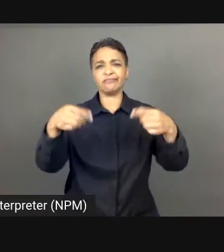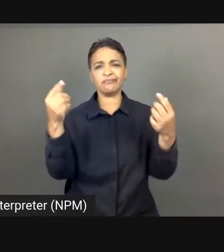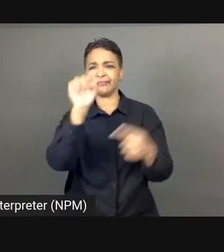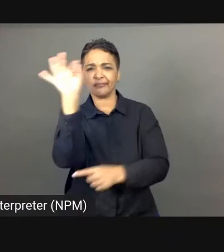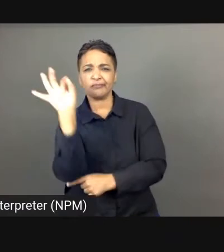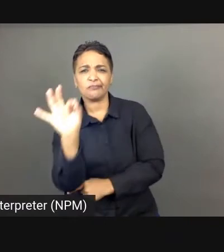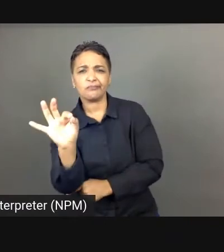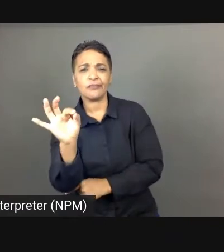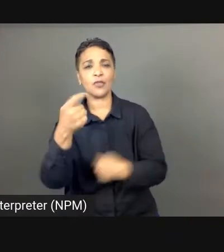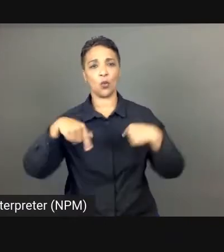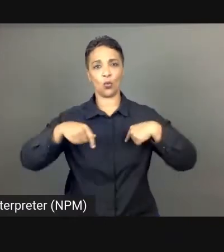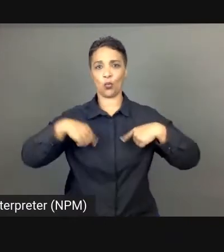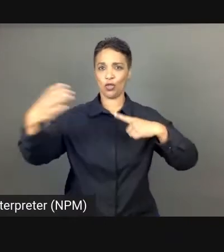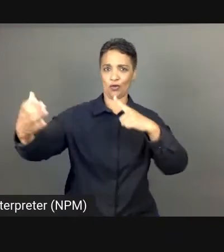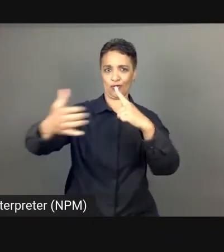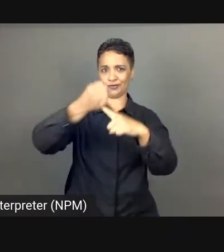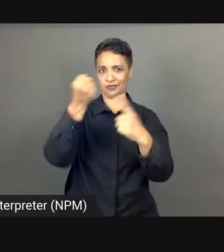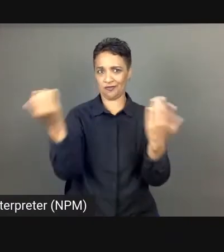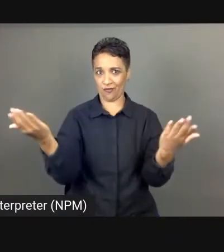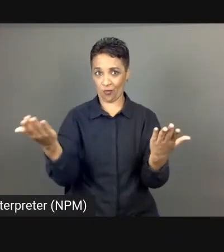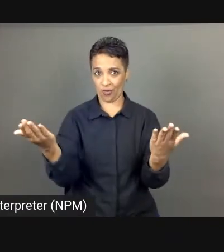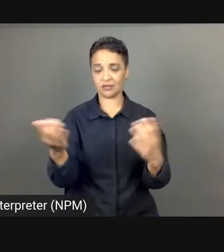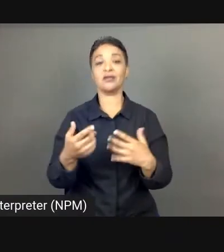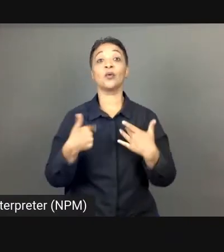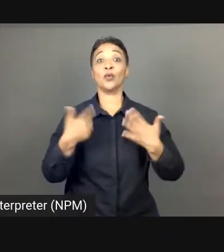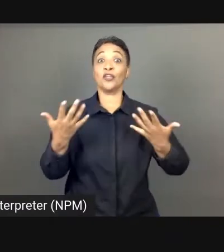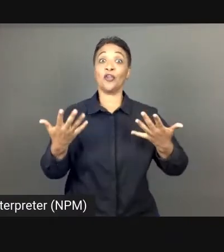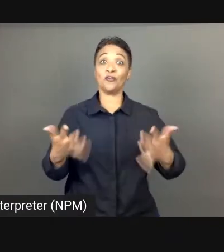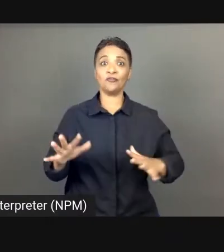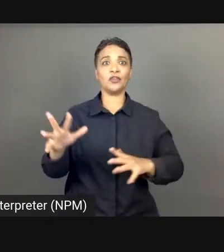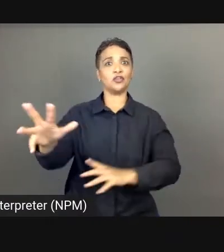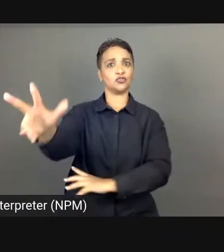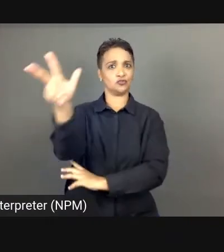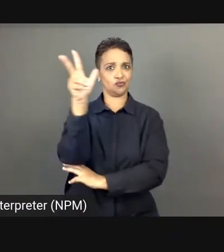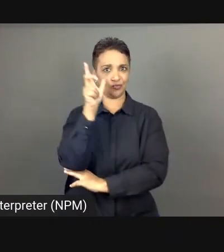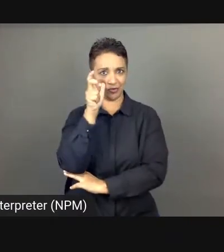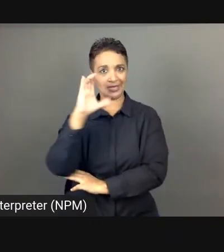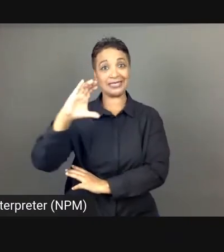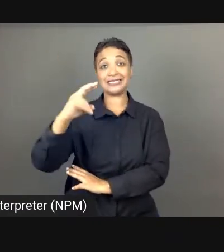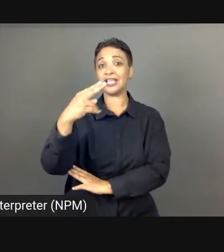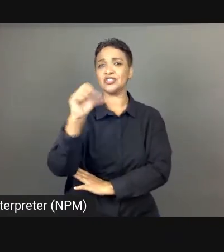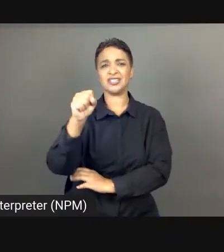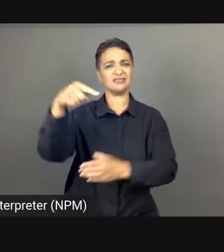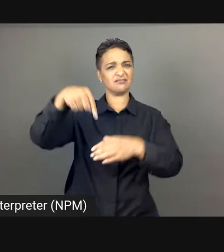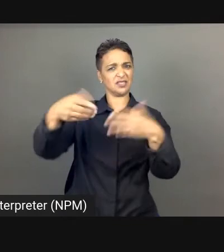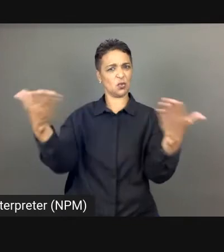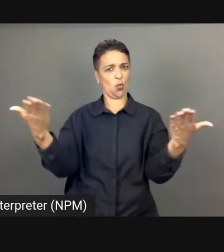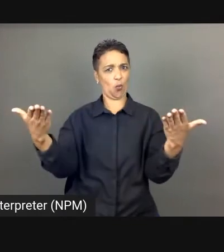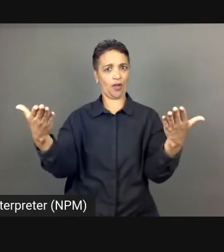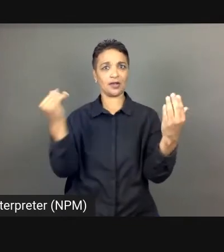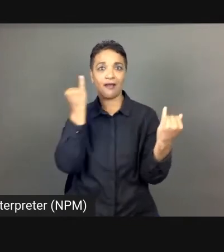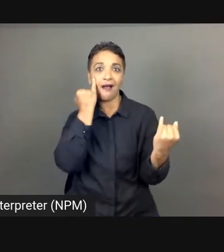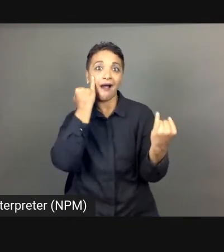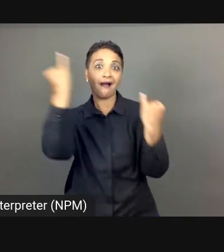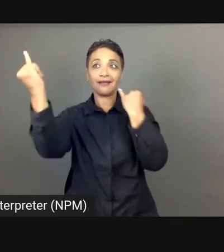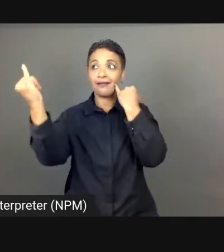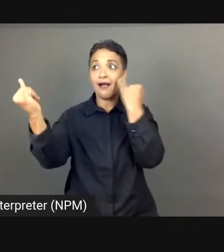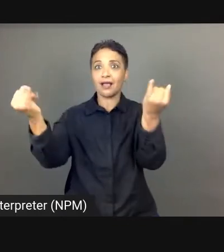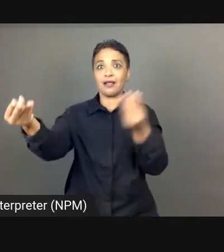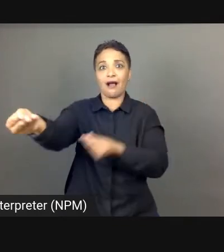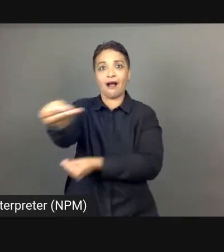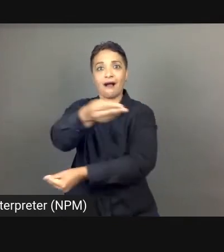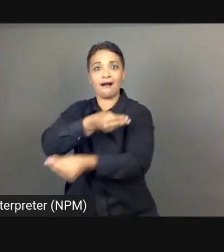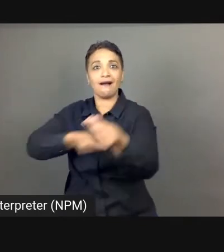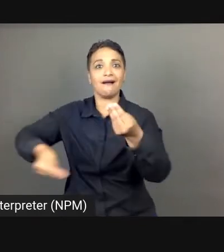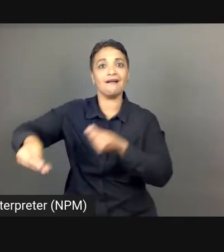to achieve together. As we have heard, the CHS Exchange is about connection and exchange of ideas, and I'm really excited by the